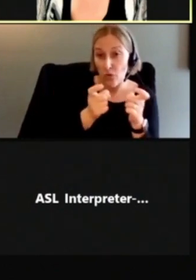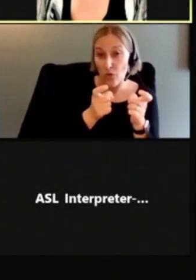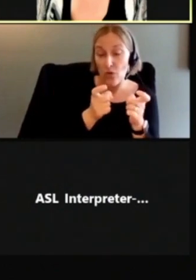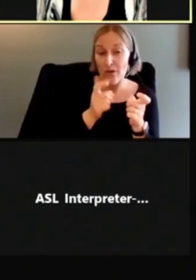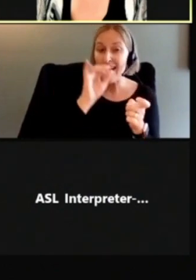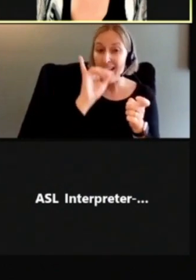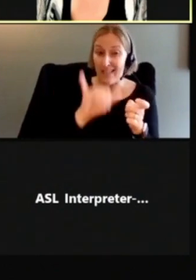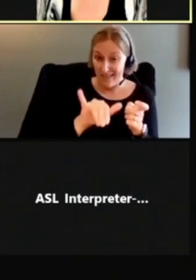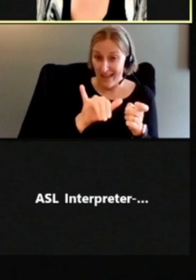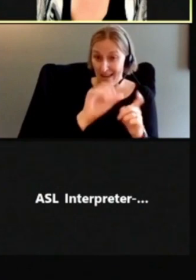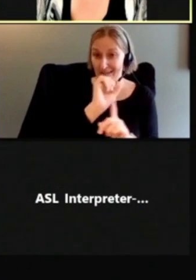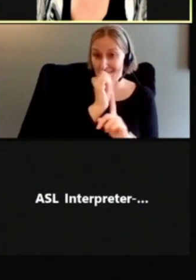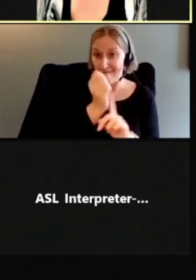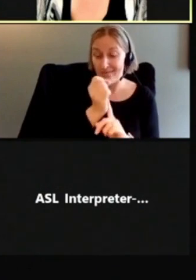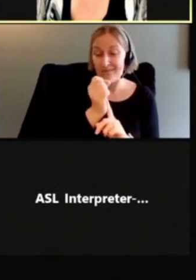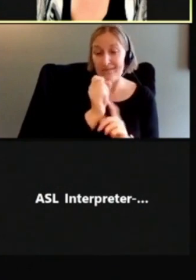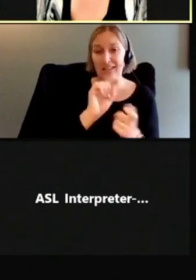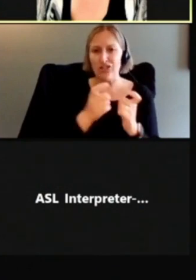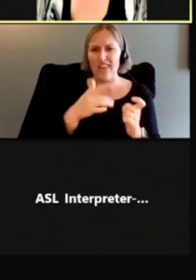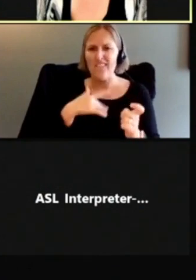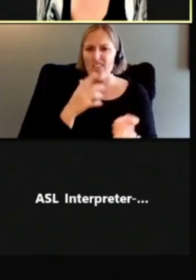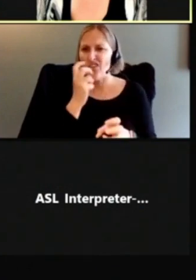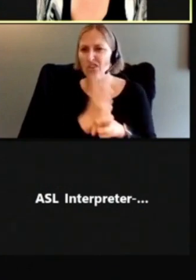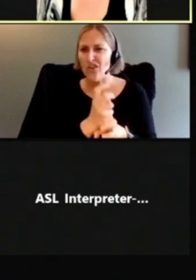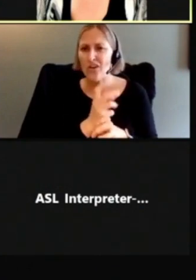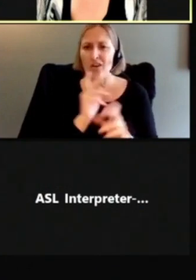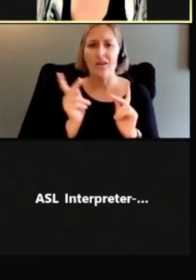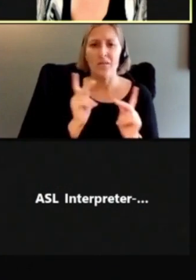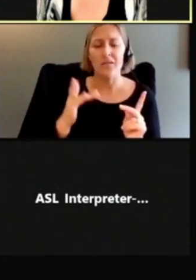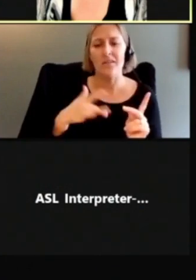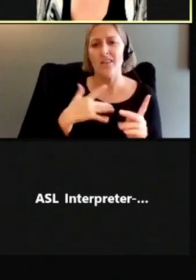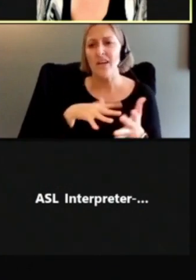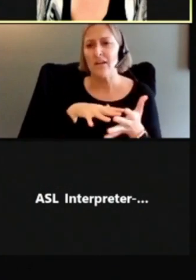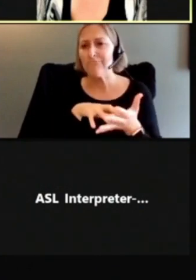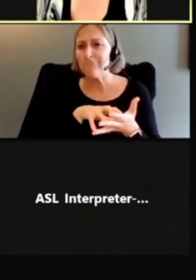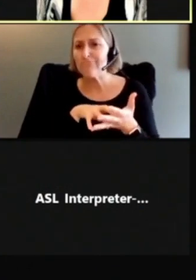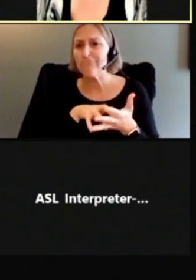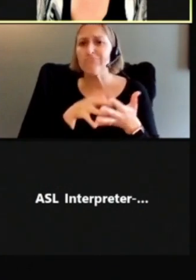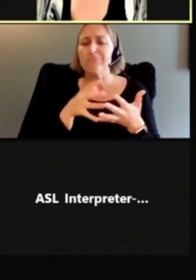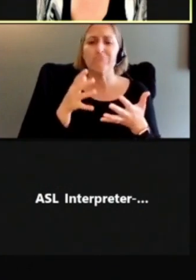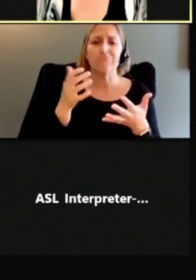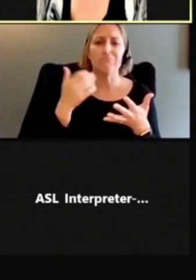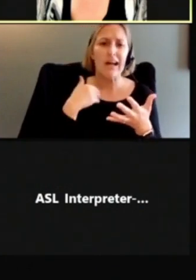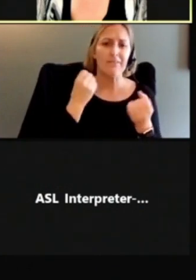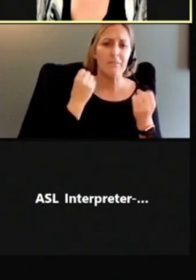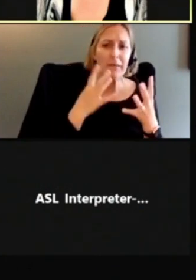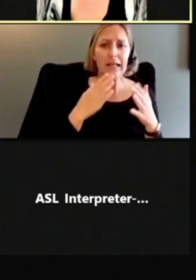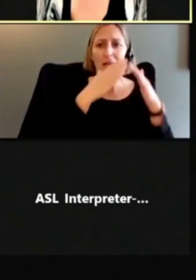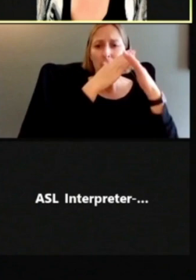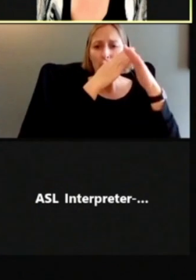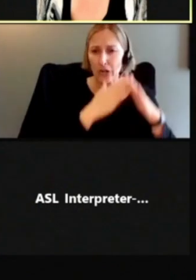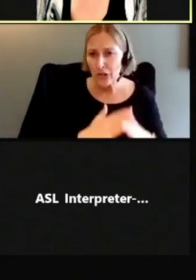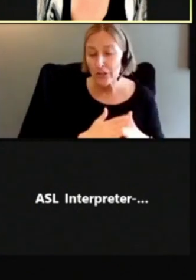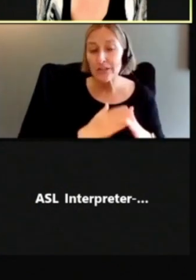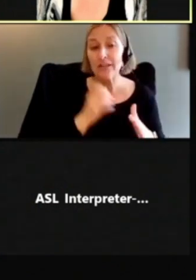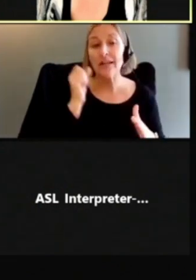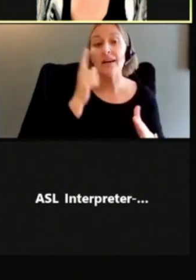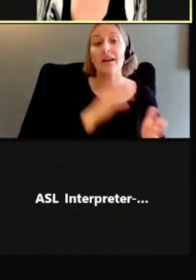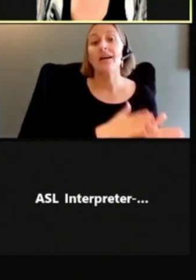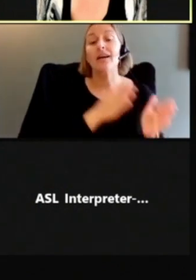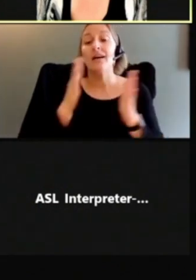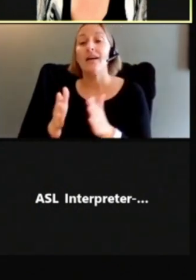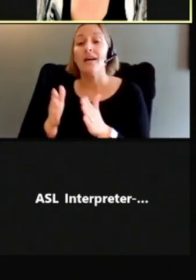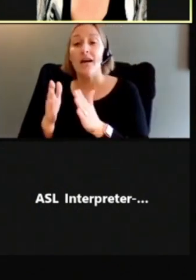hard, and people are more vulnerable to the obstacles. But with autonomous